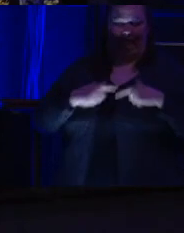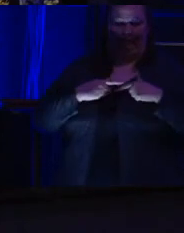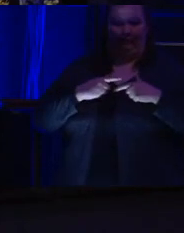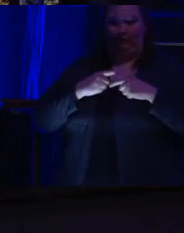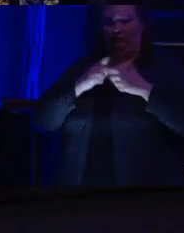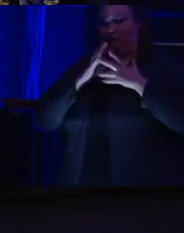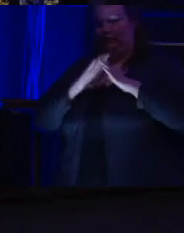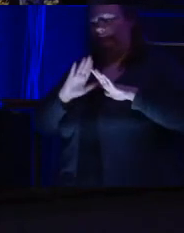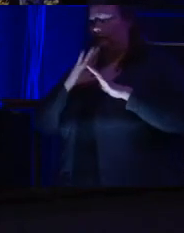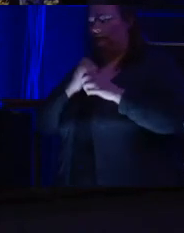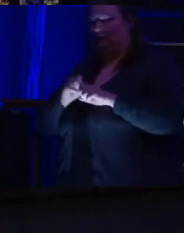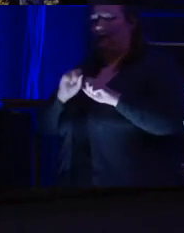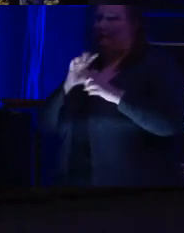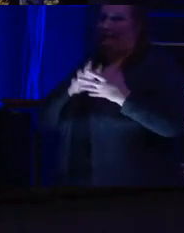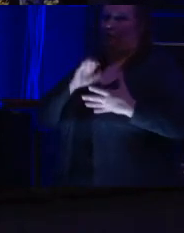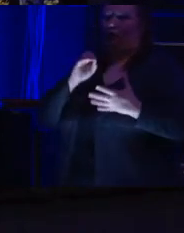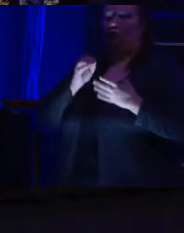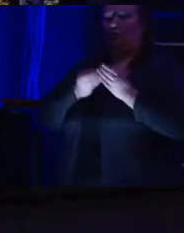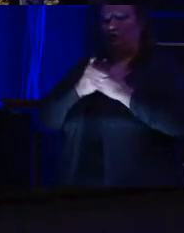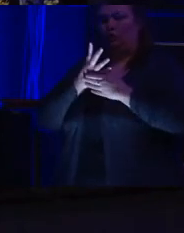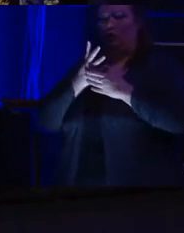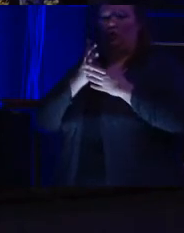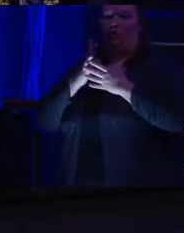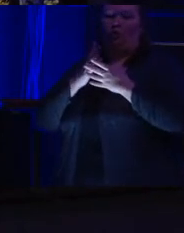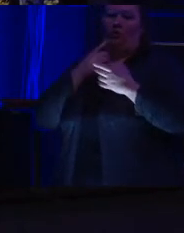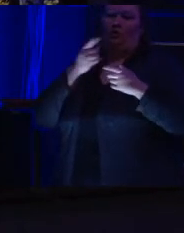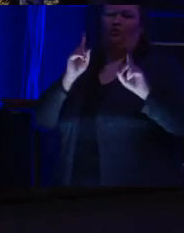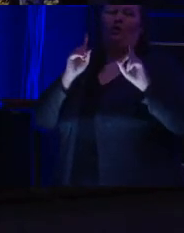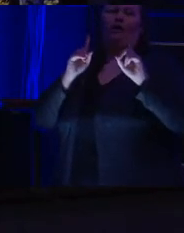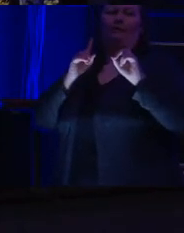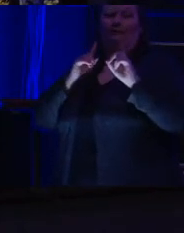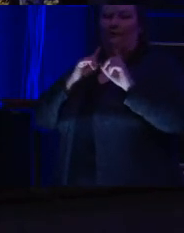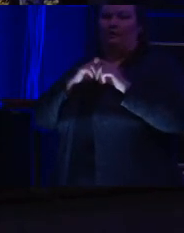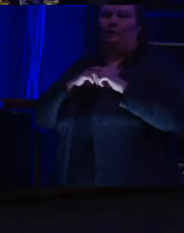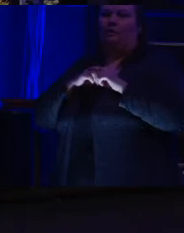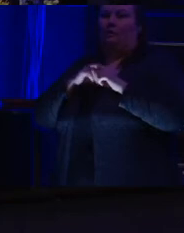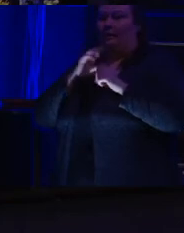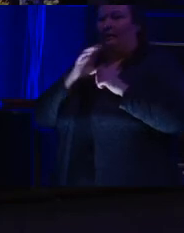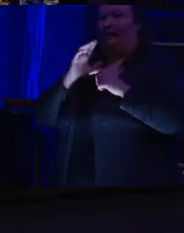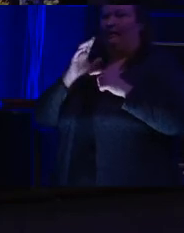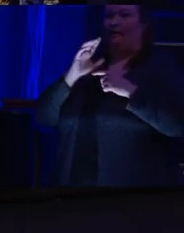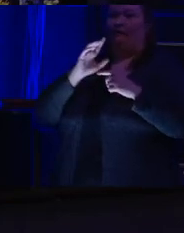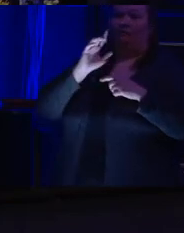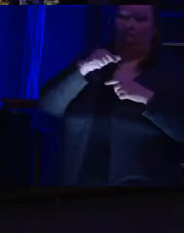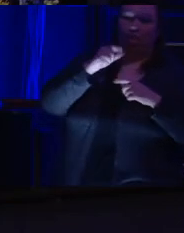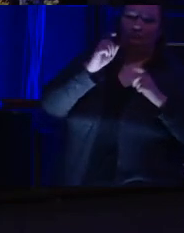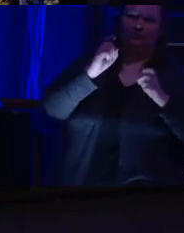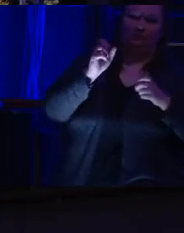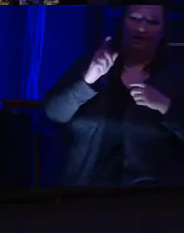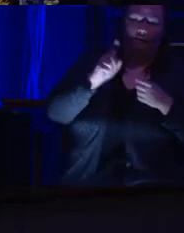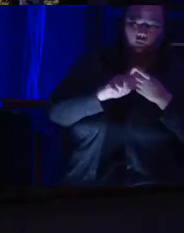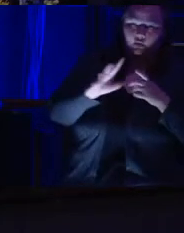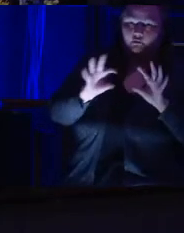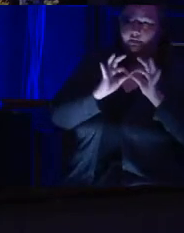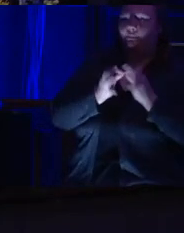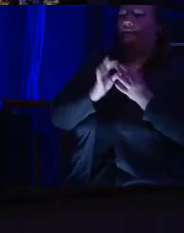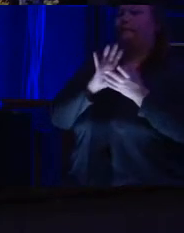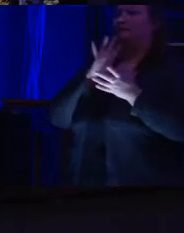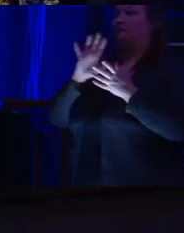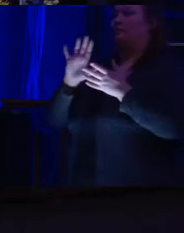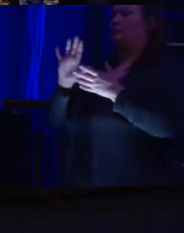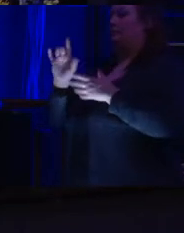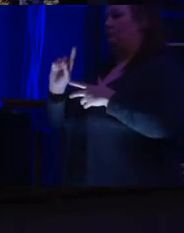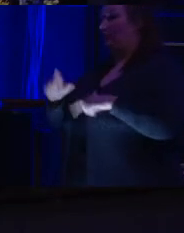and can learn and grow and thrive, and in turn give back to their families, their